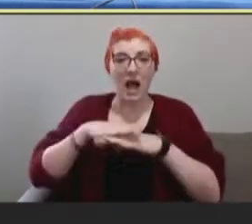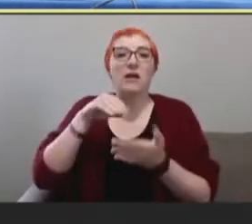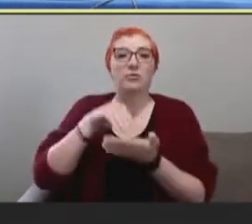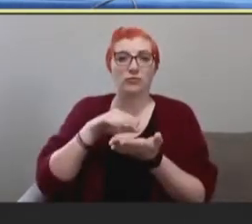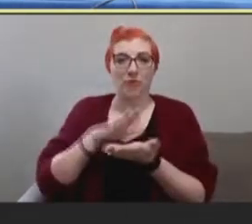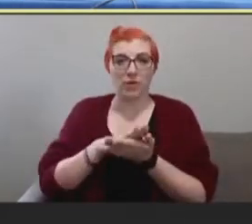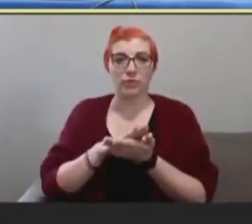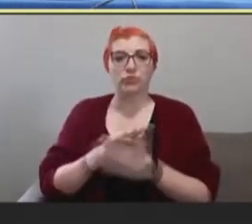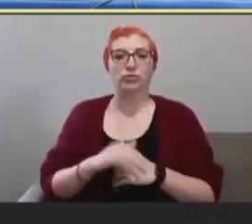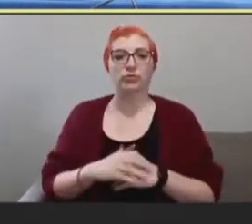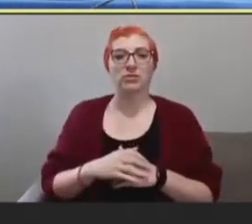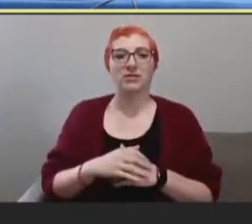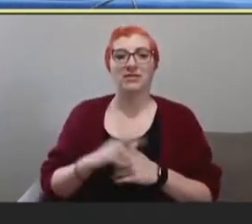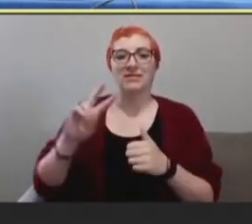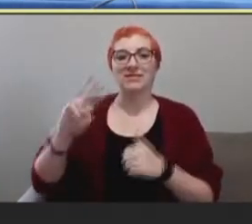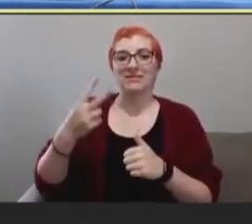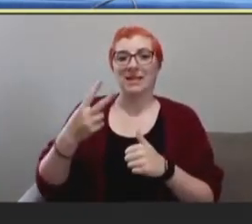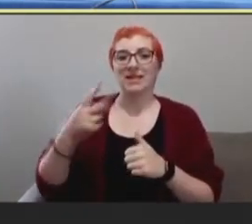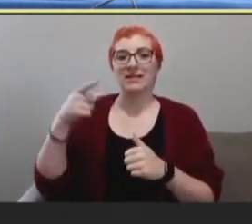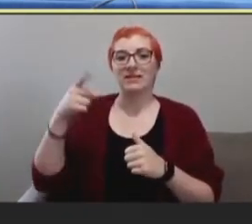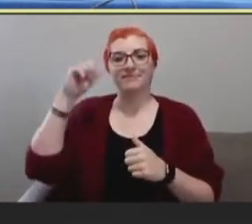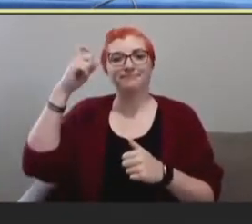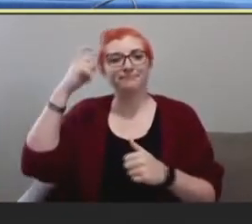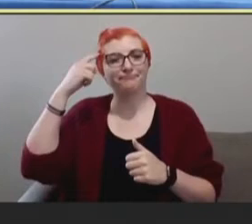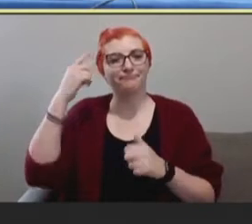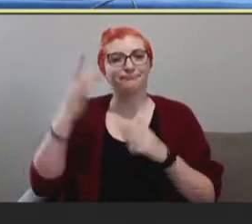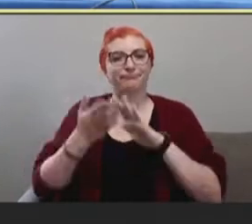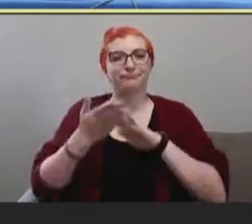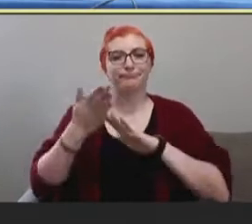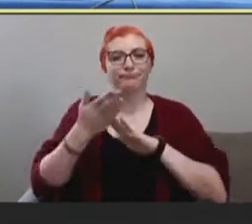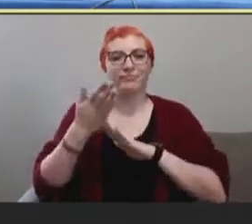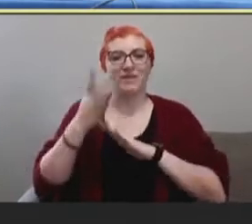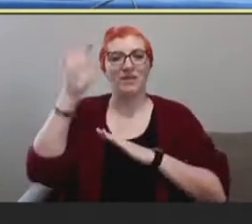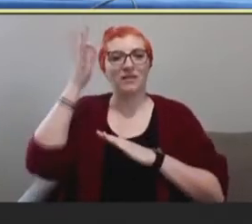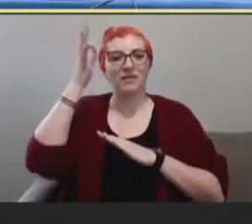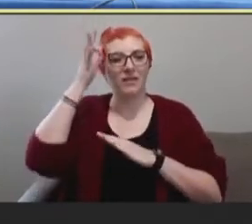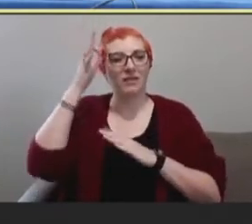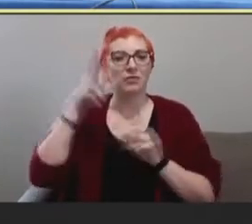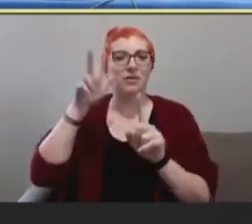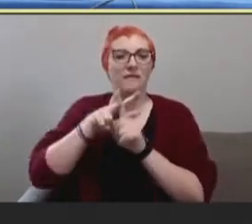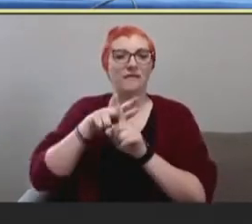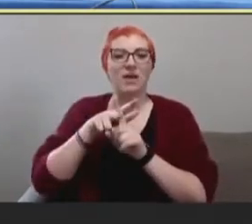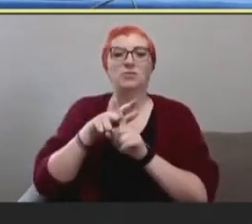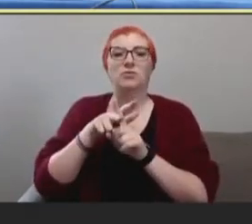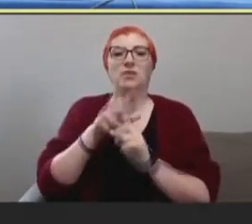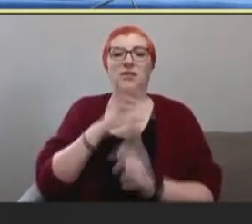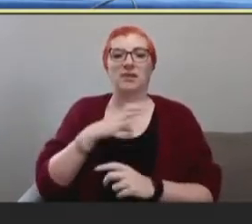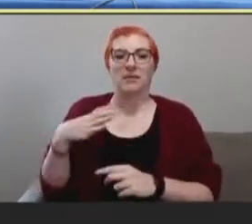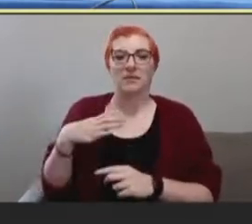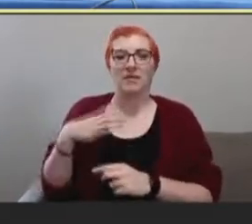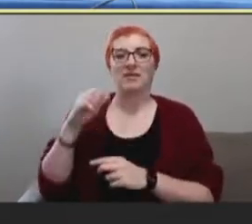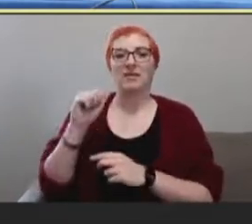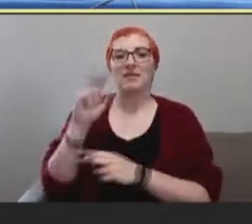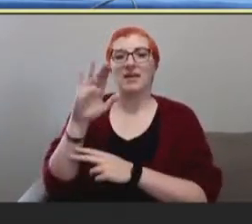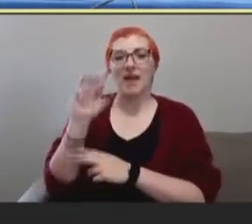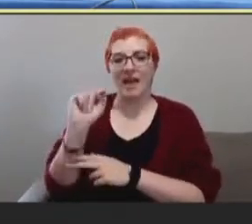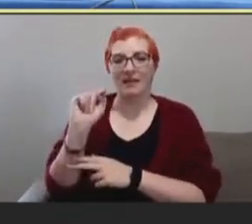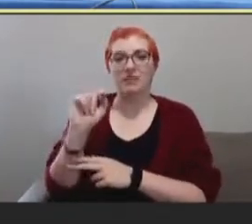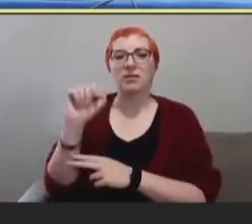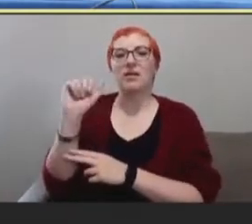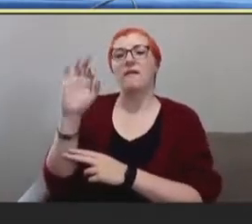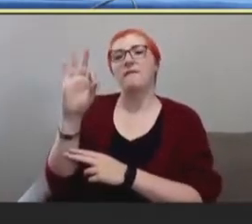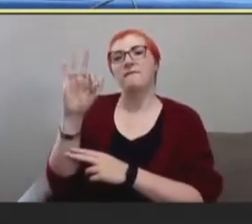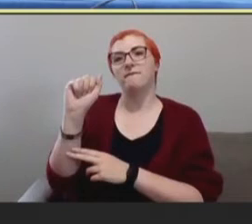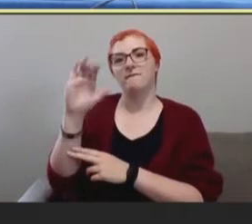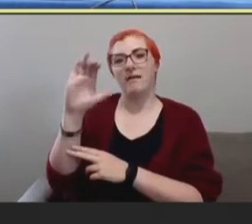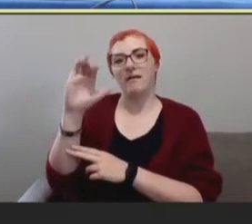advisory council is governed by the Federal Advisory Committee Act, or FACA for short. FACA provides rules about the circumstances by which